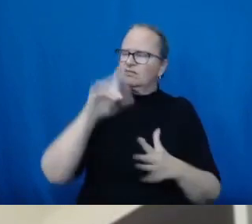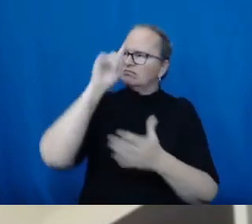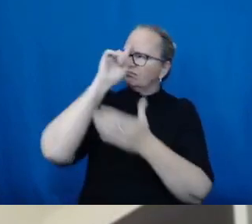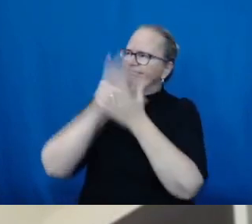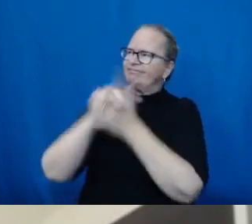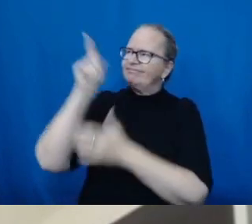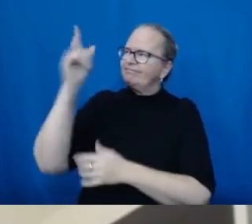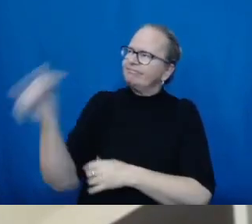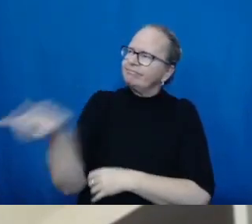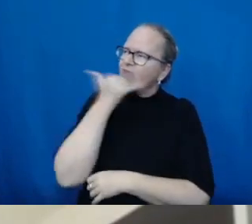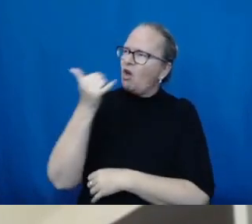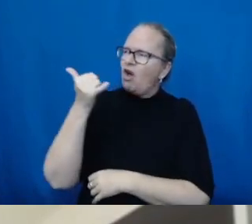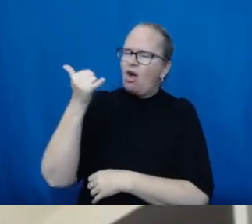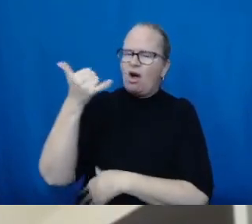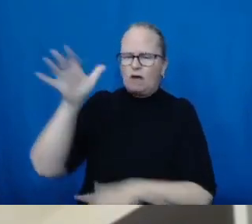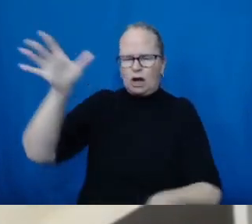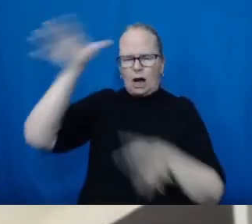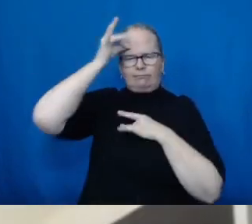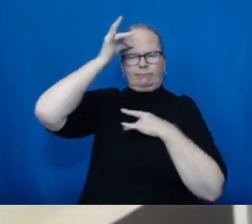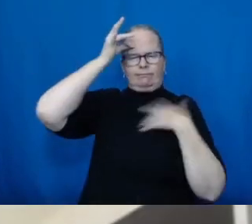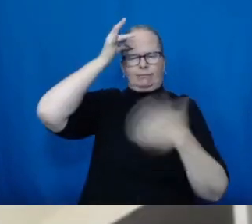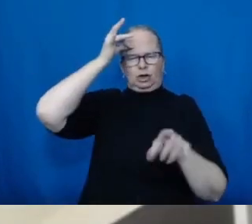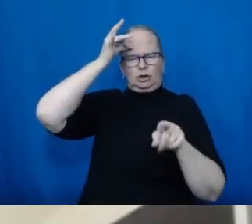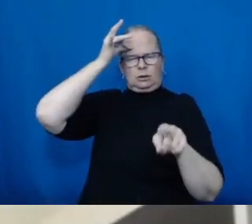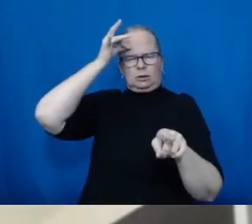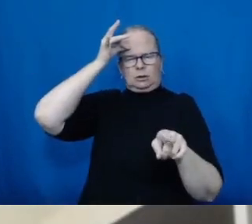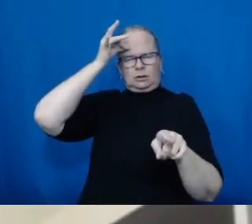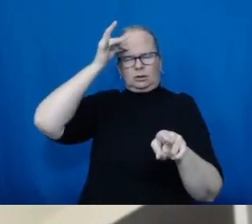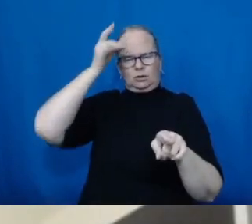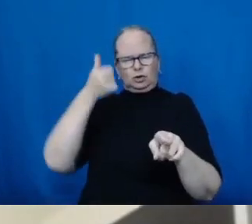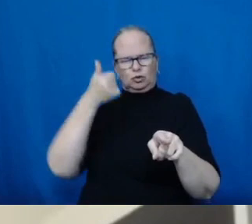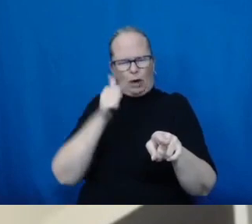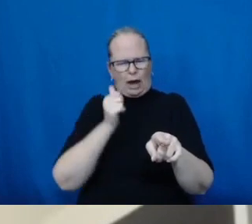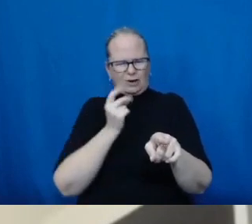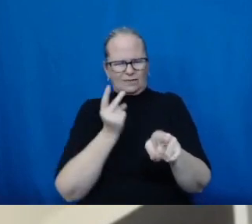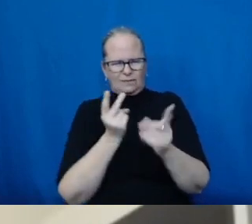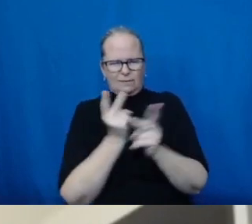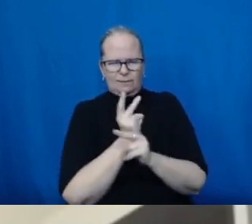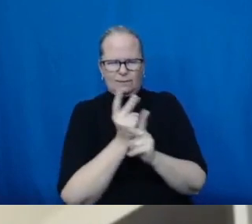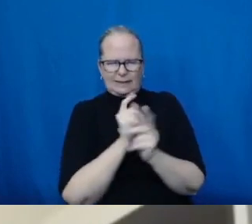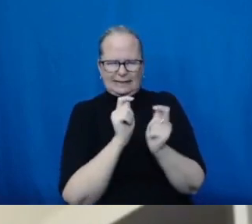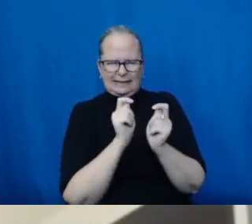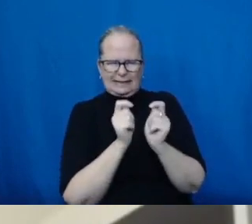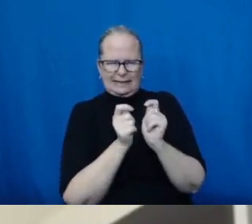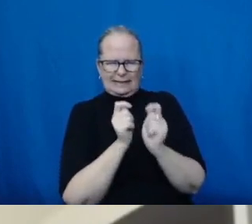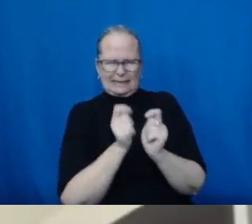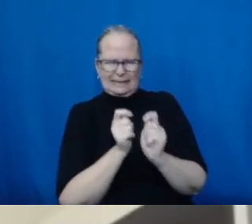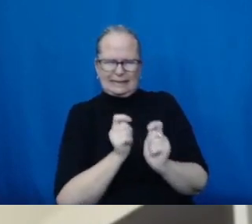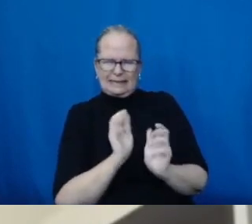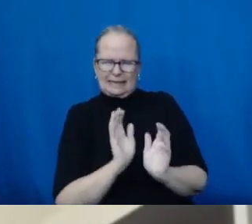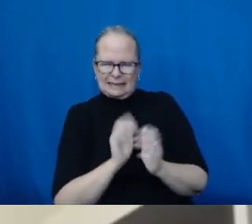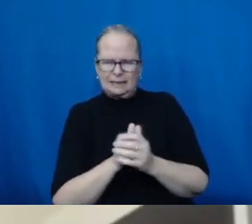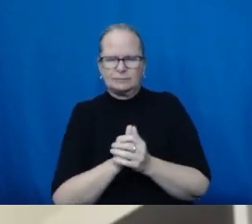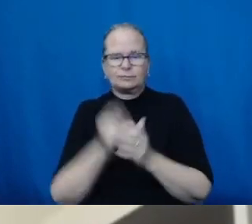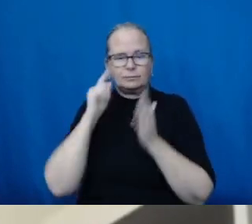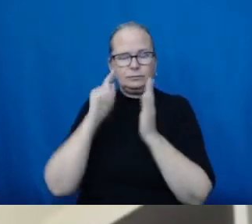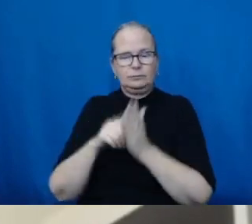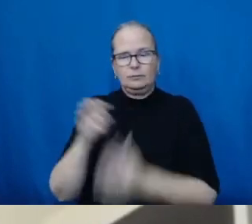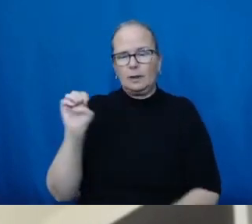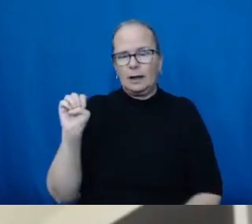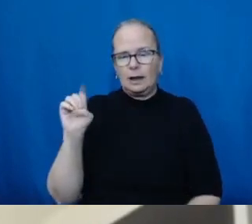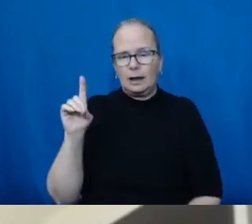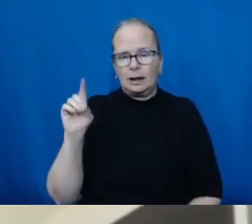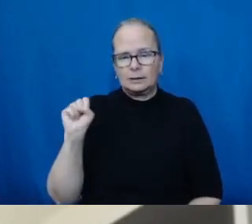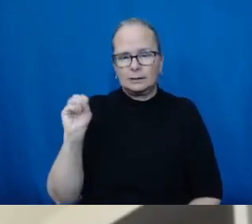it's someone, we're seeing this in Edson now, where there's a sudden significant uptake in vaccination